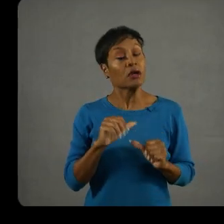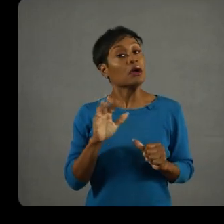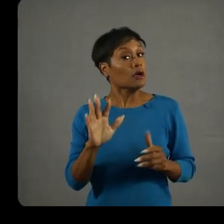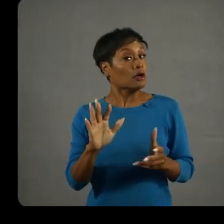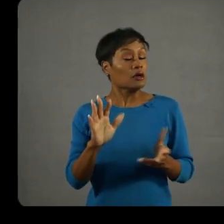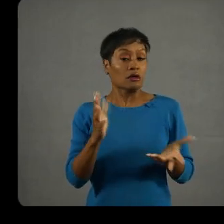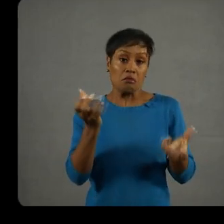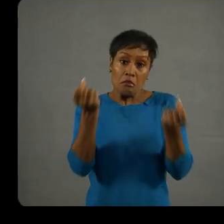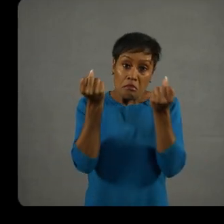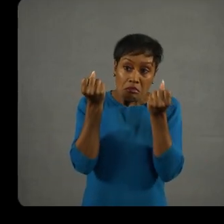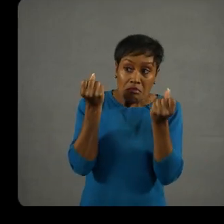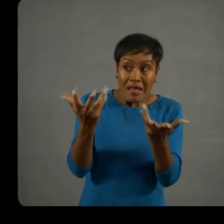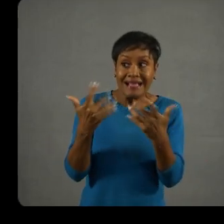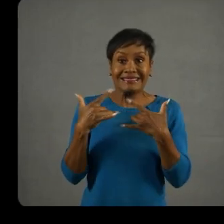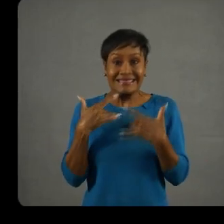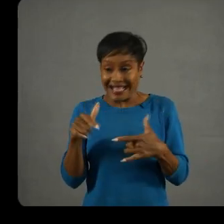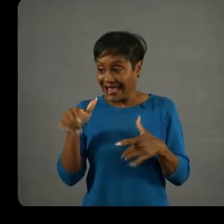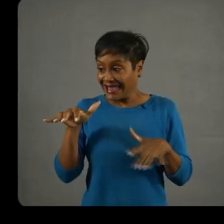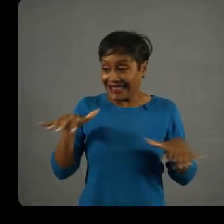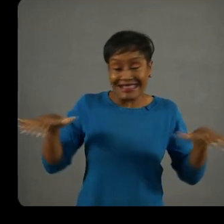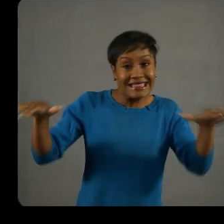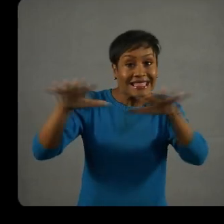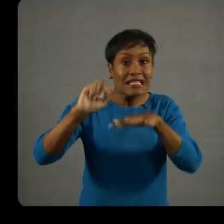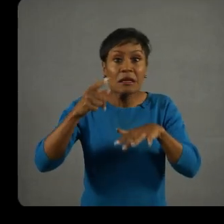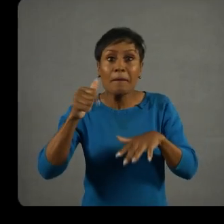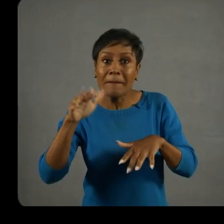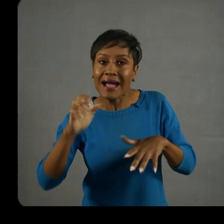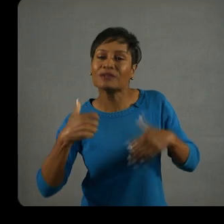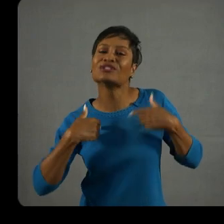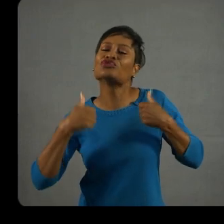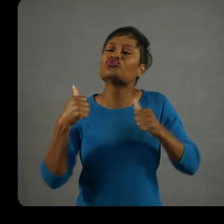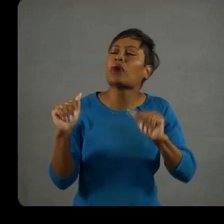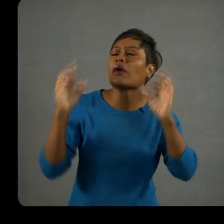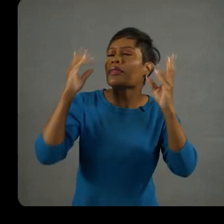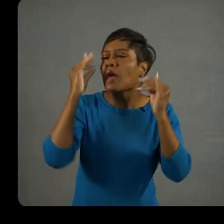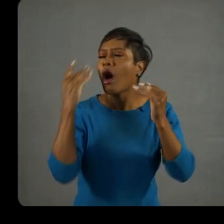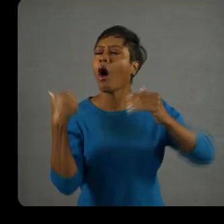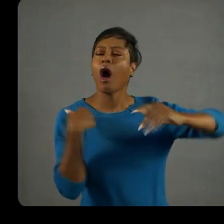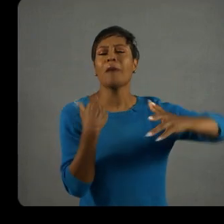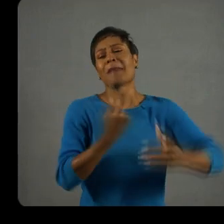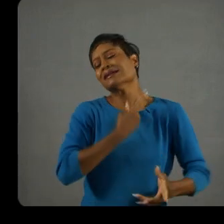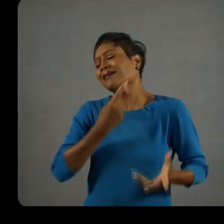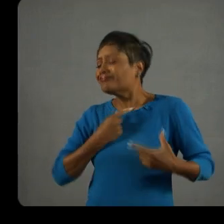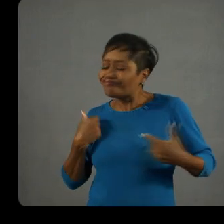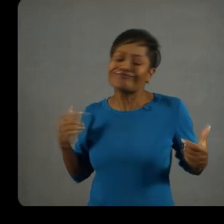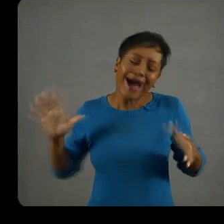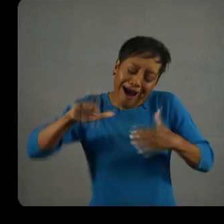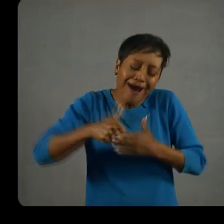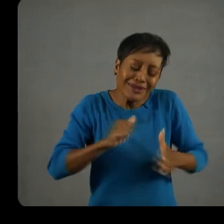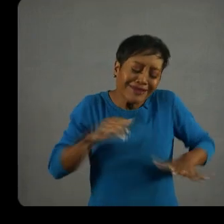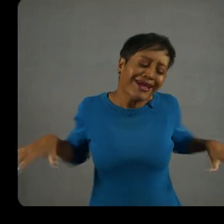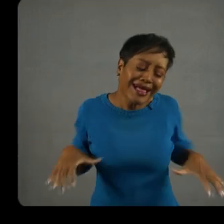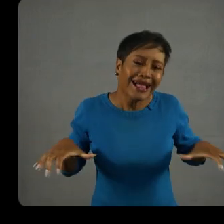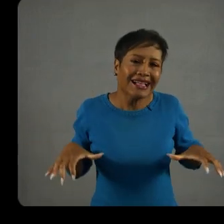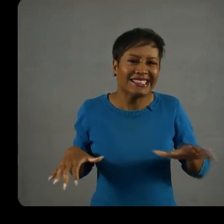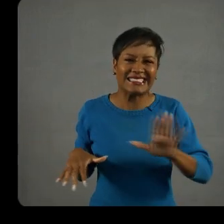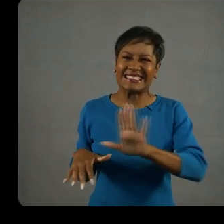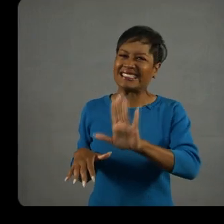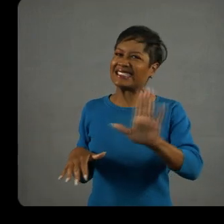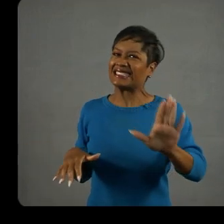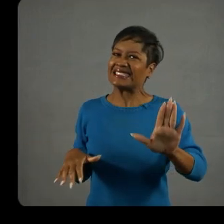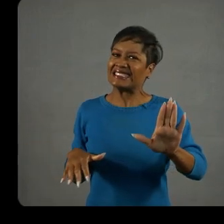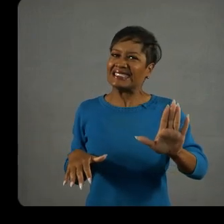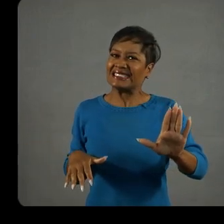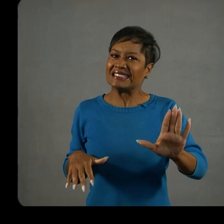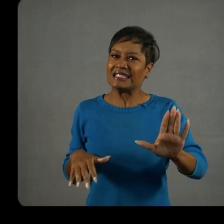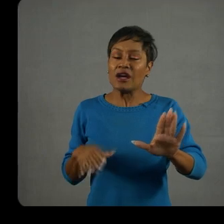I think a lot of times in this space, we try to think that we can do it all by ourselves. And the reality of the situation is that no one